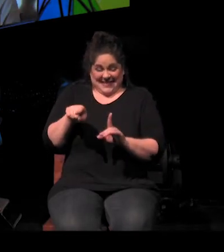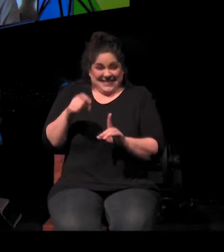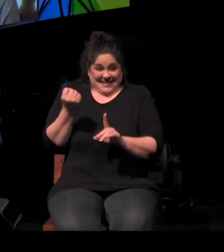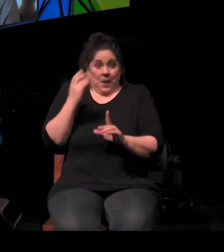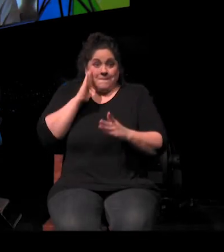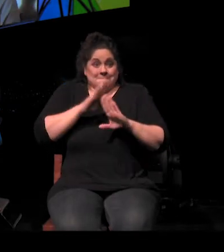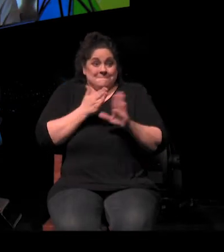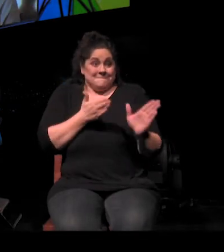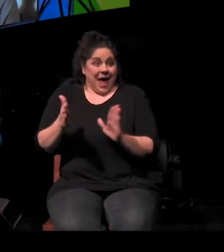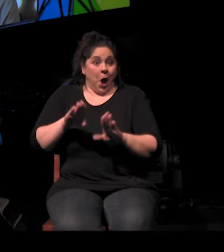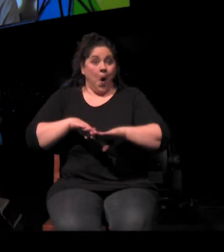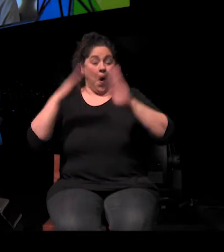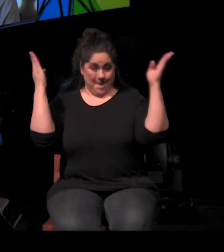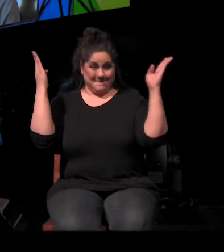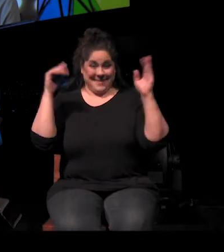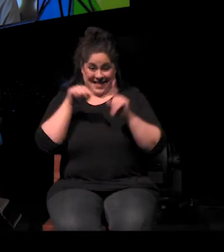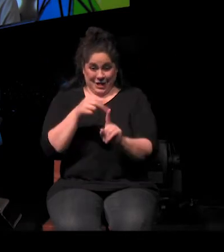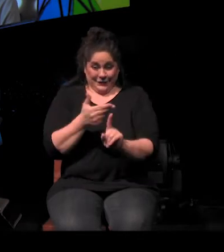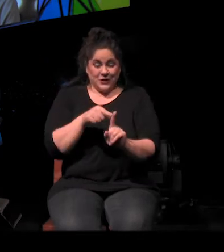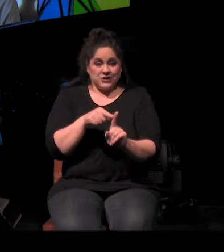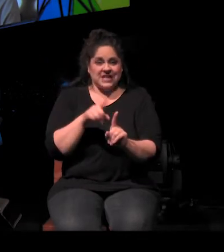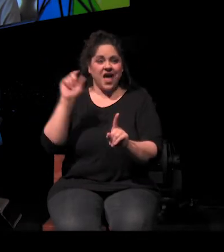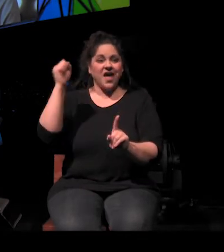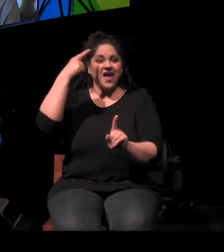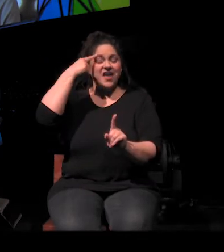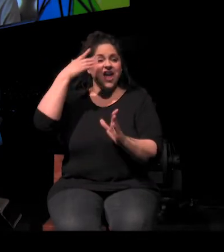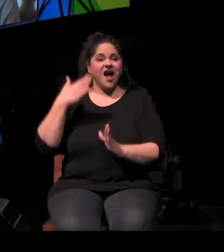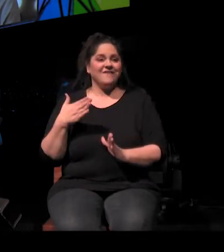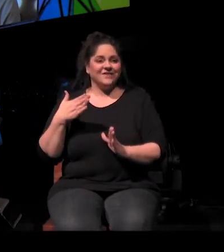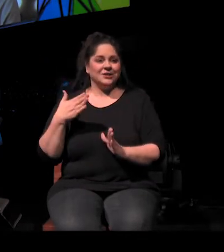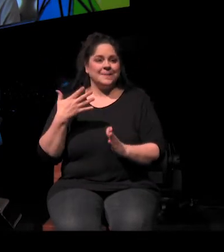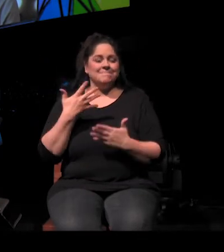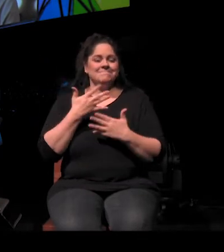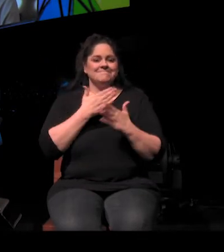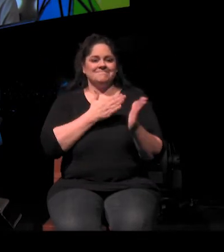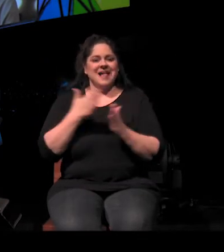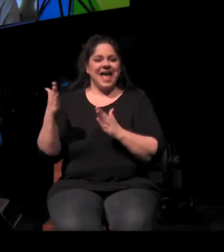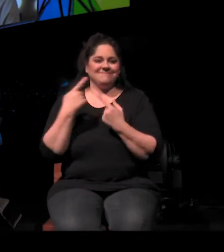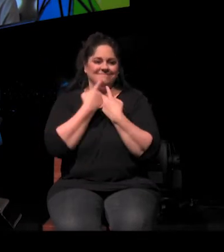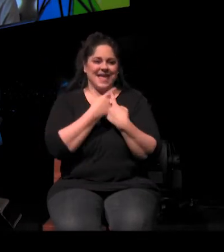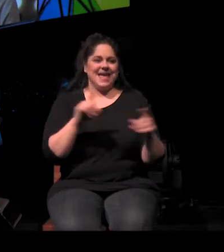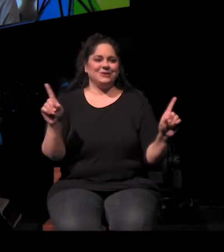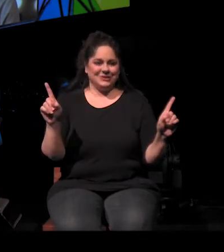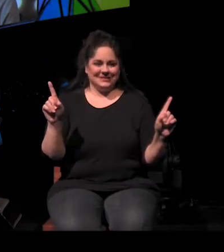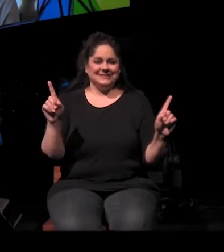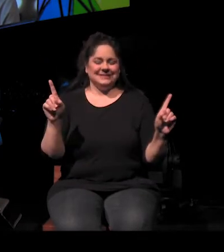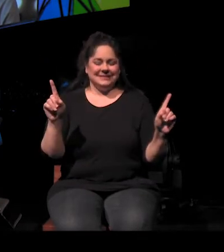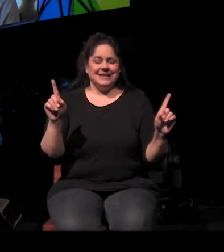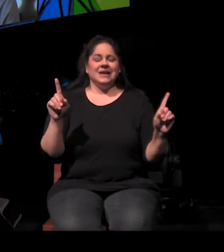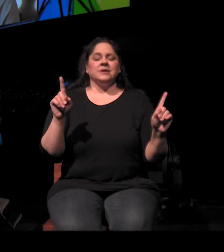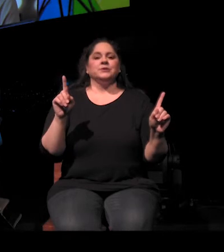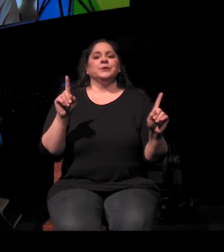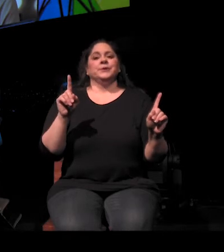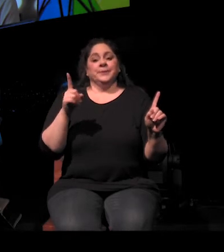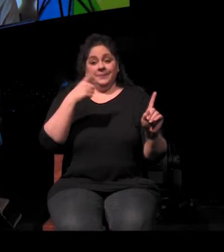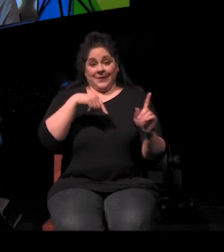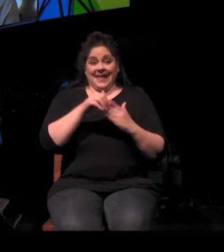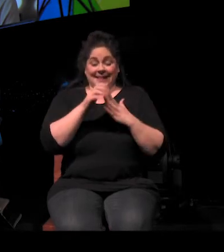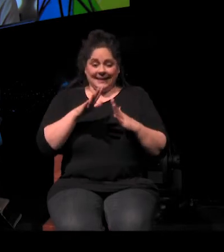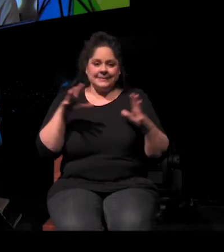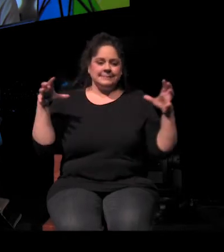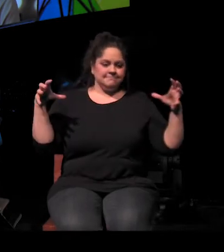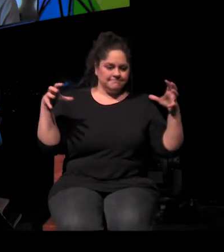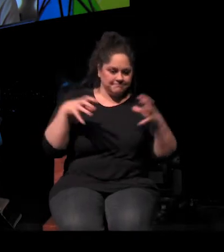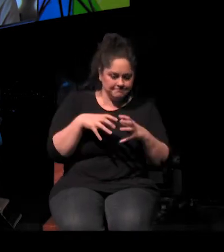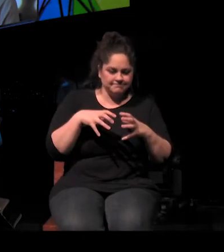coming out with an announcement. And so all of the leaders, our key leaders, we gathered upstairs just to hear what